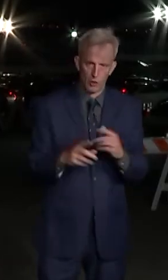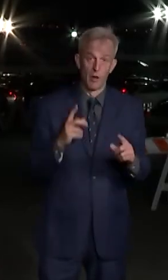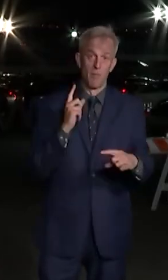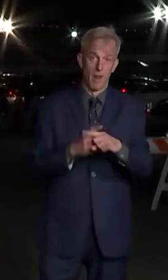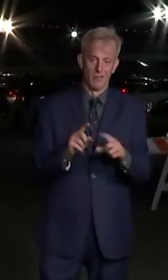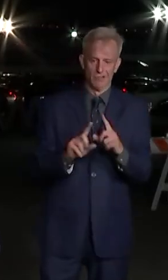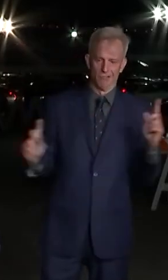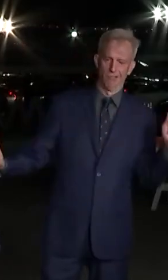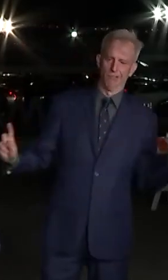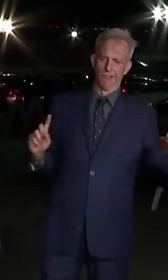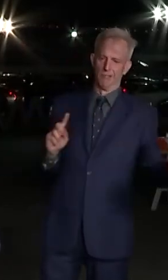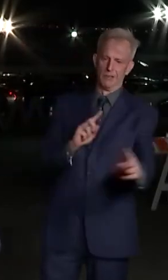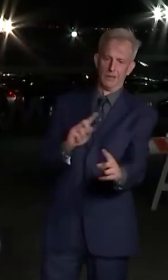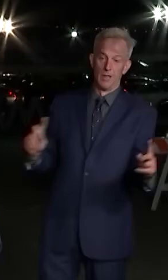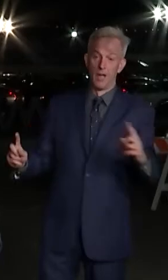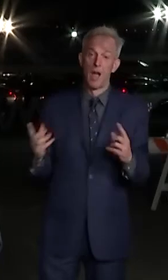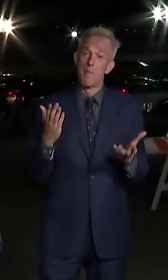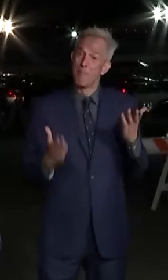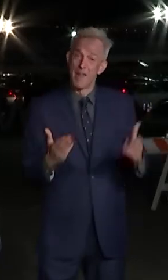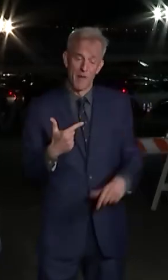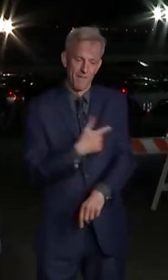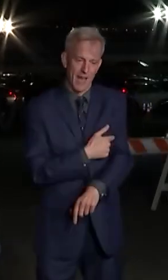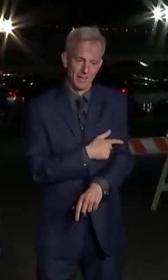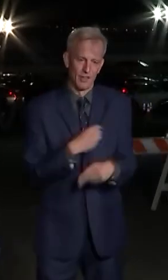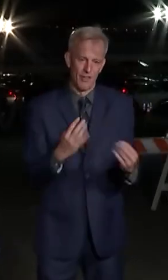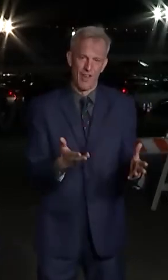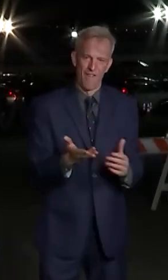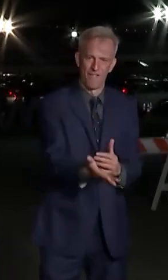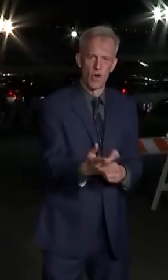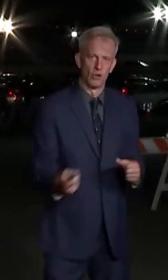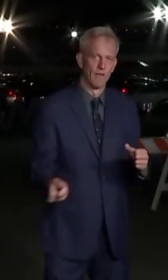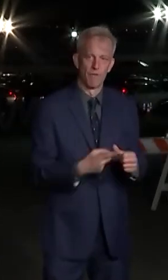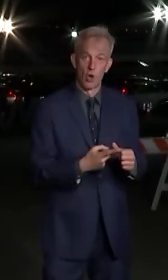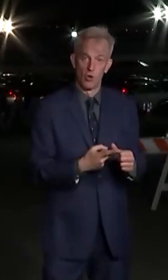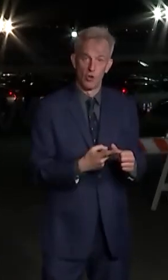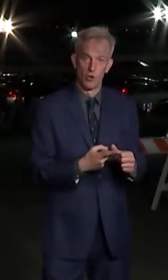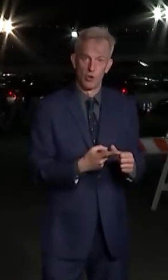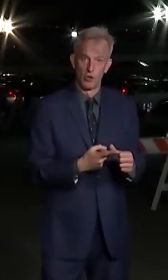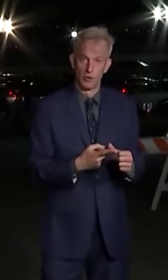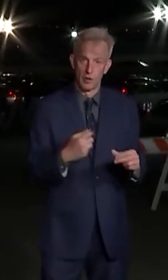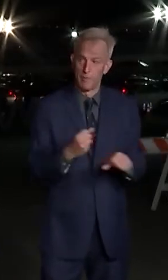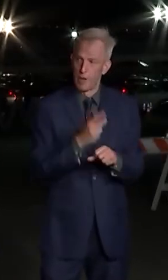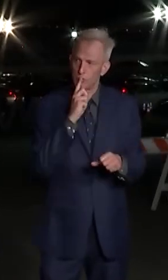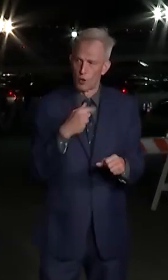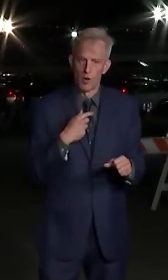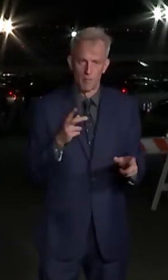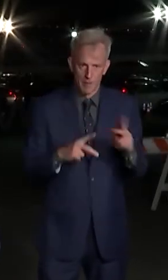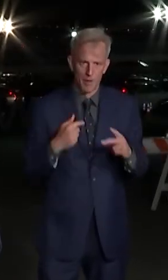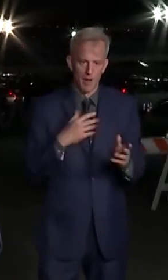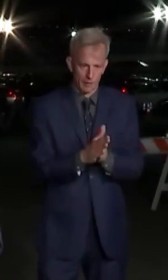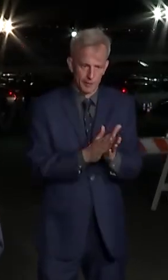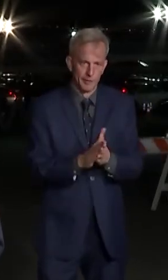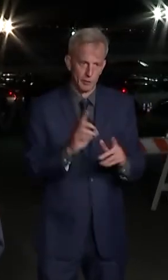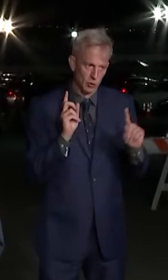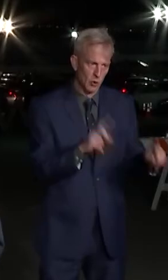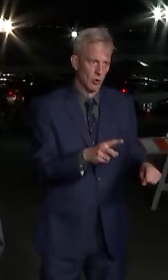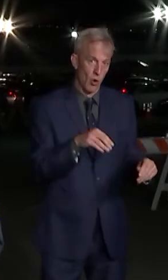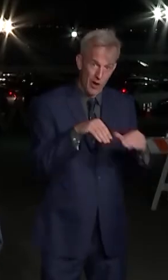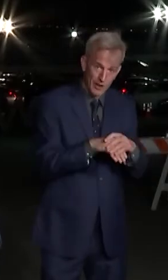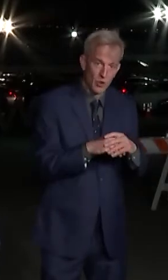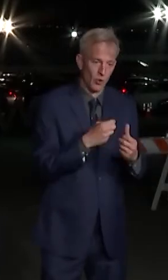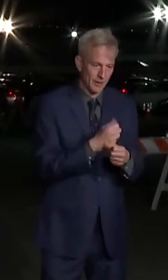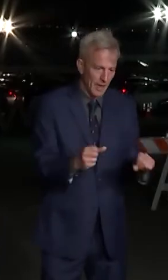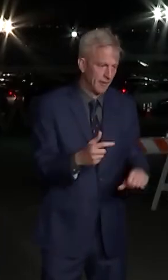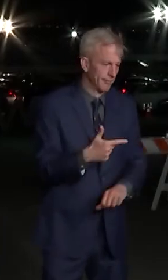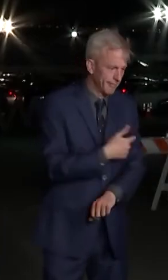do vaccines there first. So we can incentivize people to get there, incentivize them to get indoors as well and to be safe. In terms